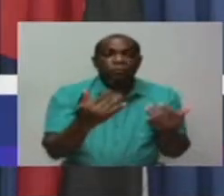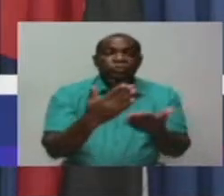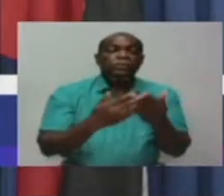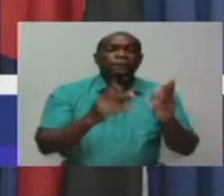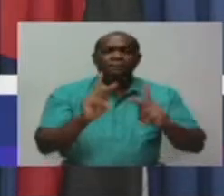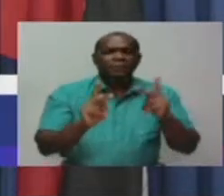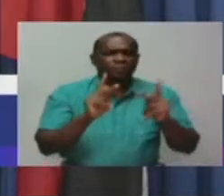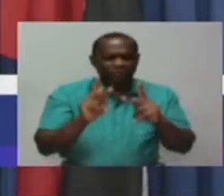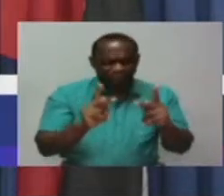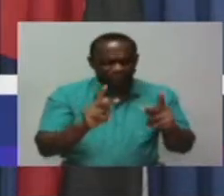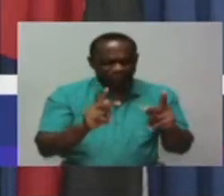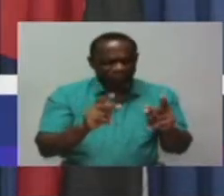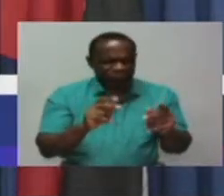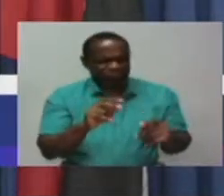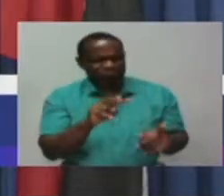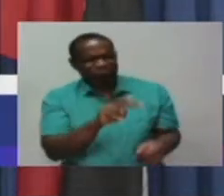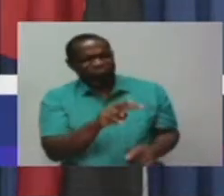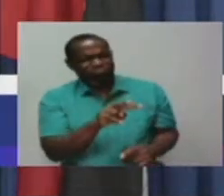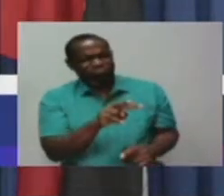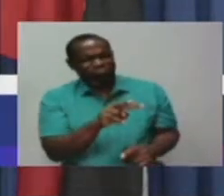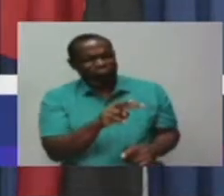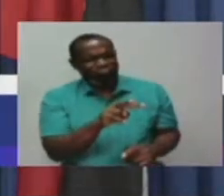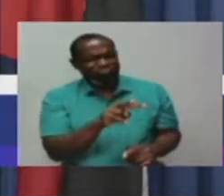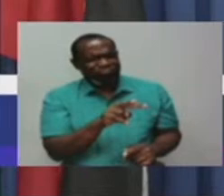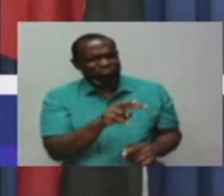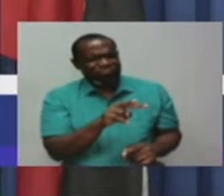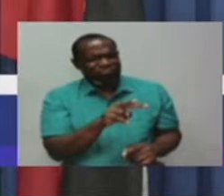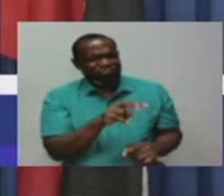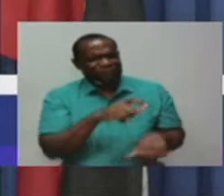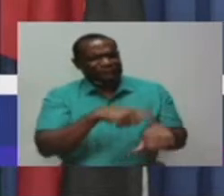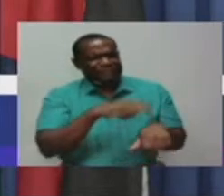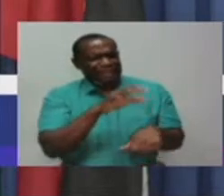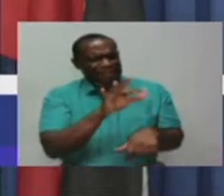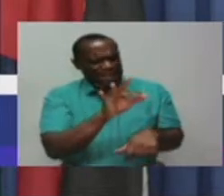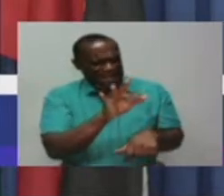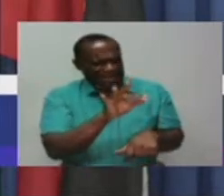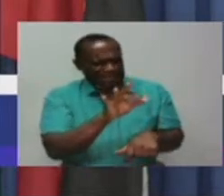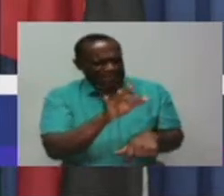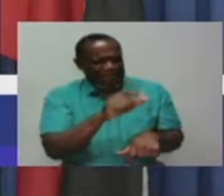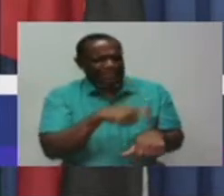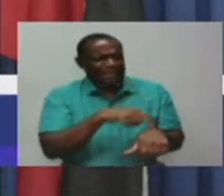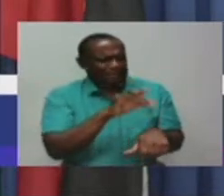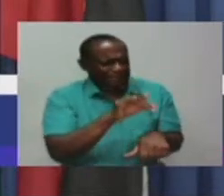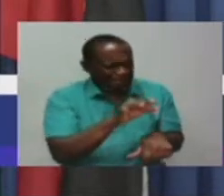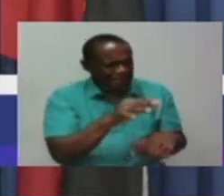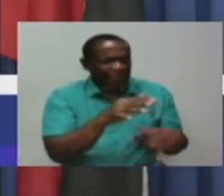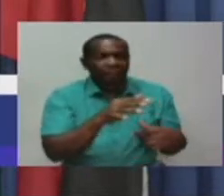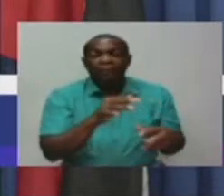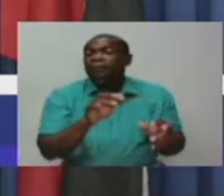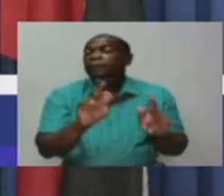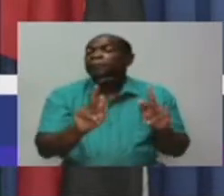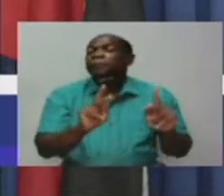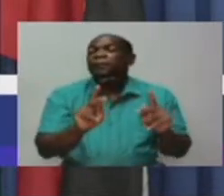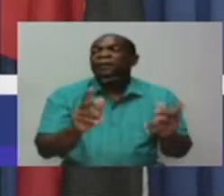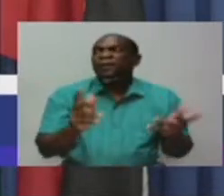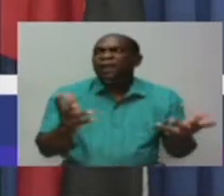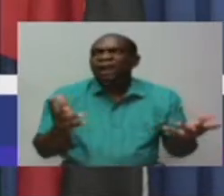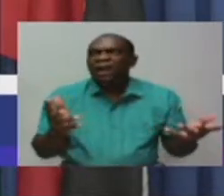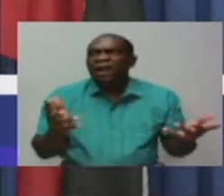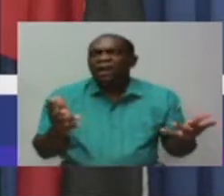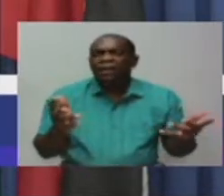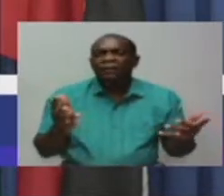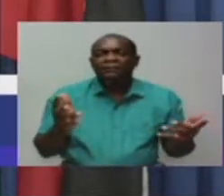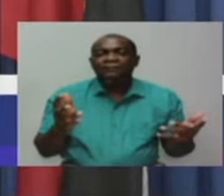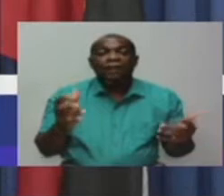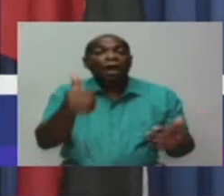way. Other governments, other prime ministers, other countries have had to do other things. There was a time in England, not